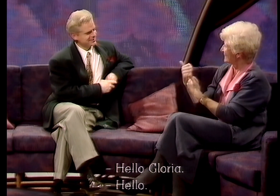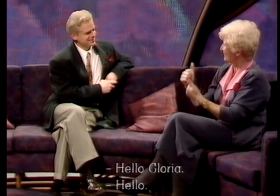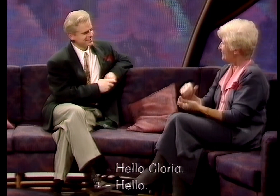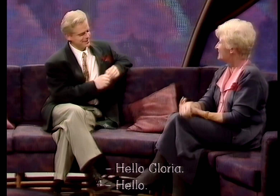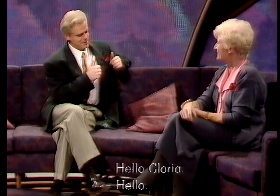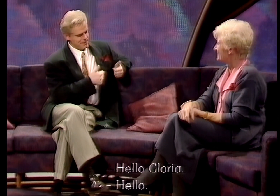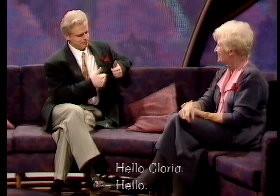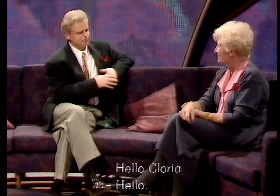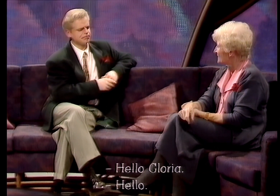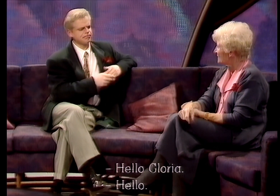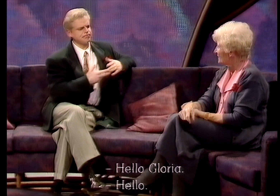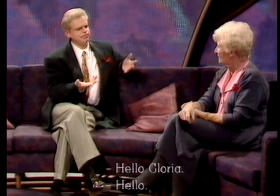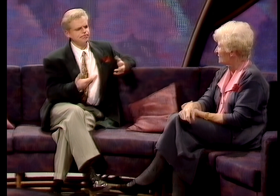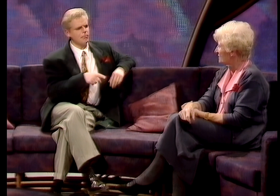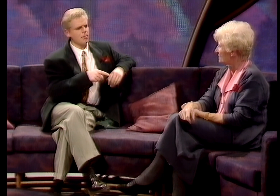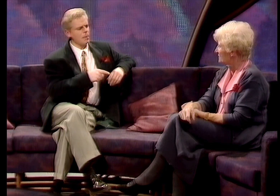Hello.